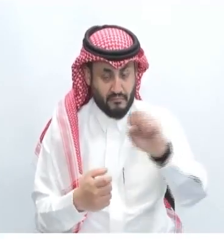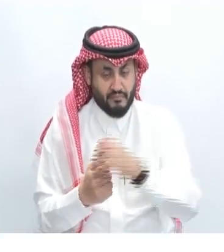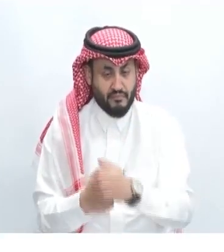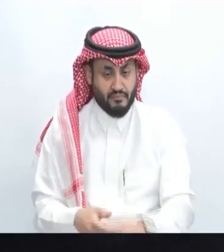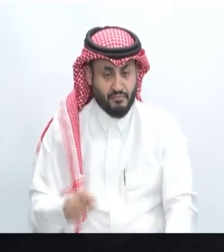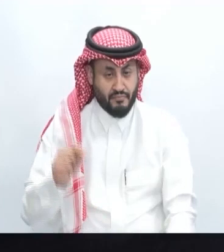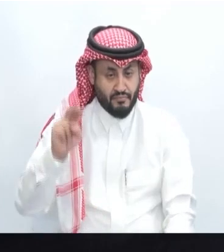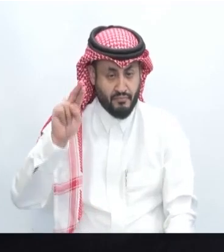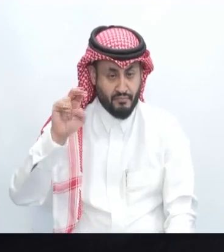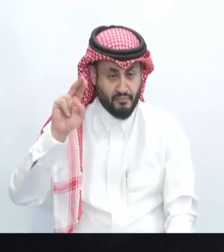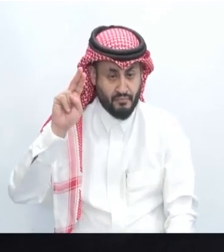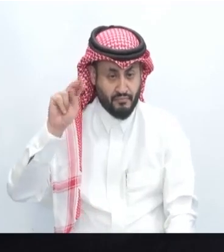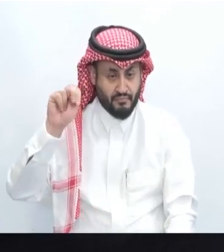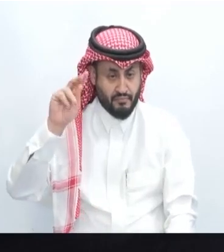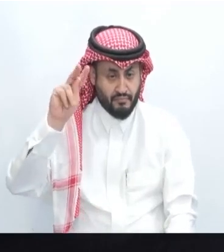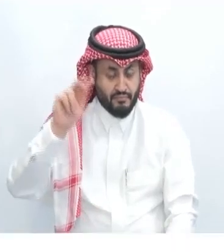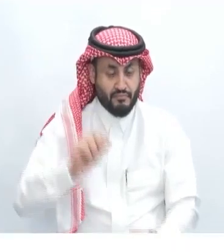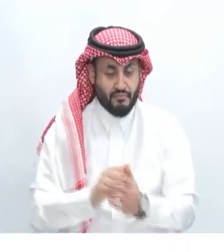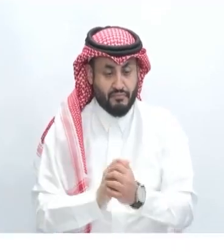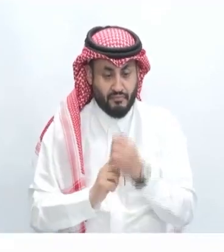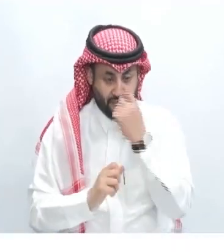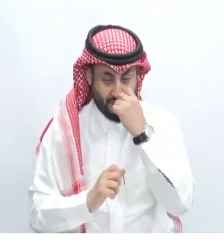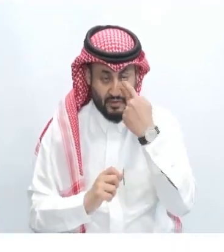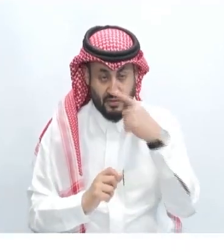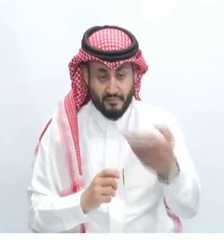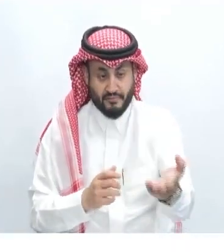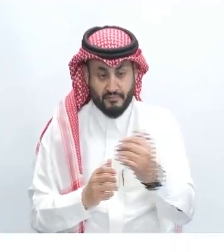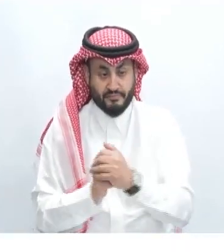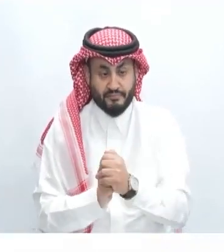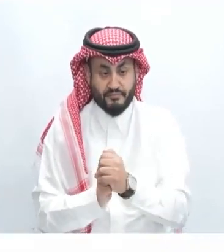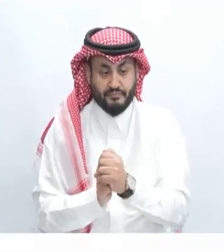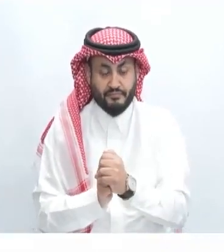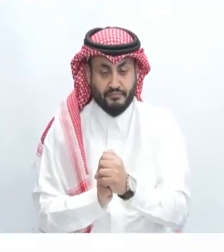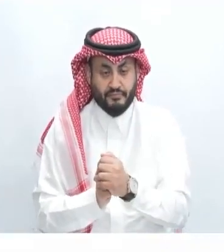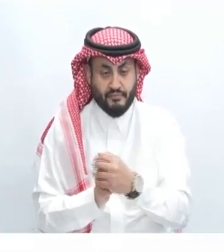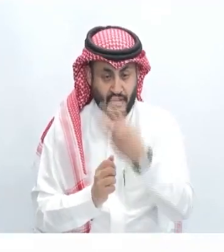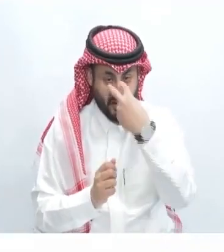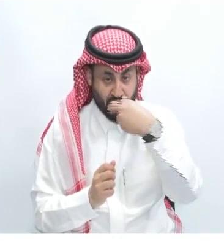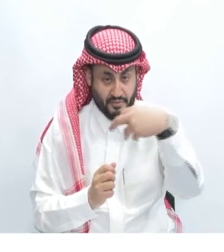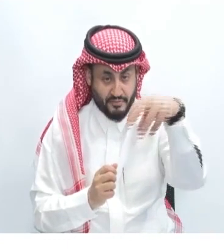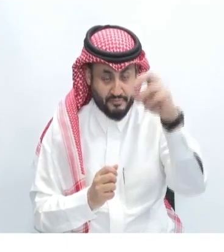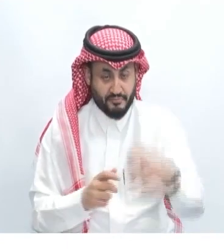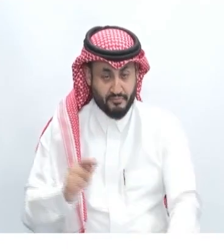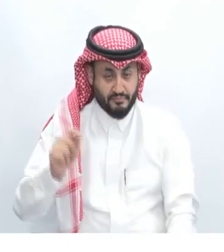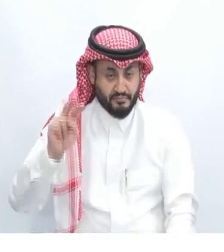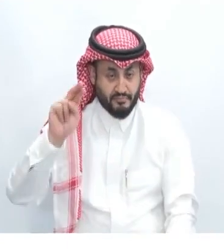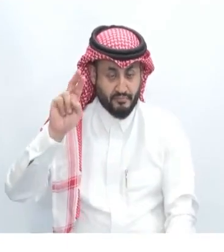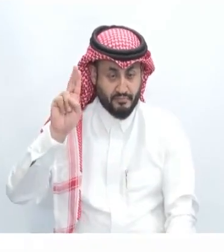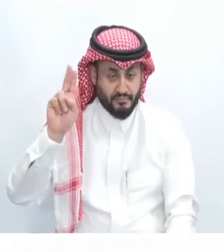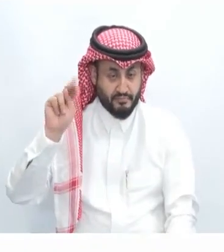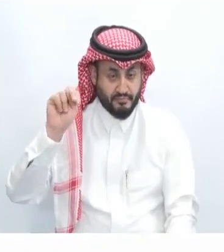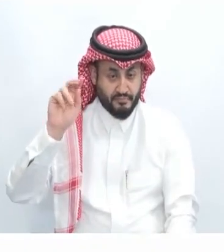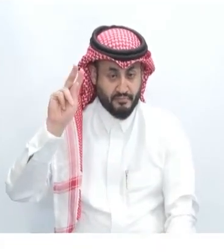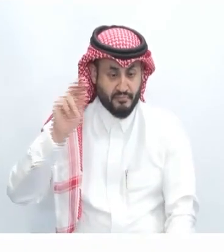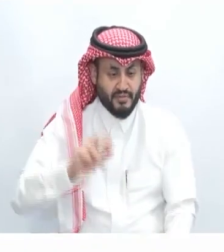The first was the elephant trunk, as we can see here. This is the elephant trunk. And also the